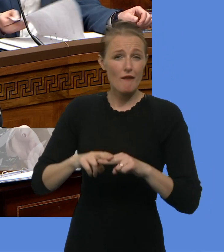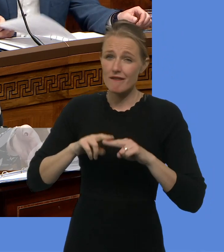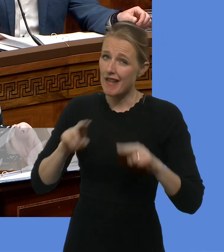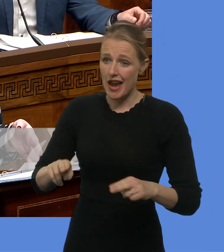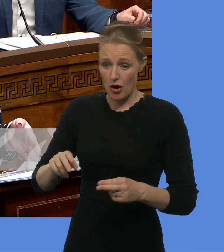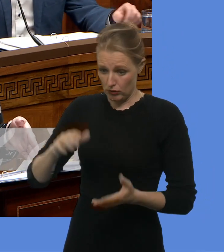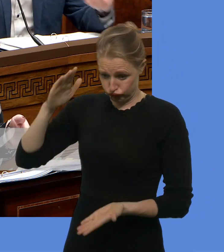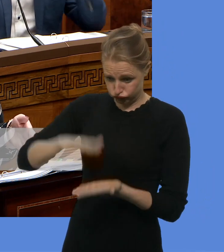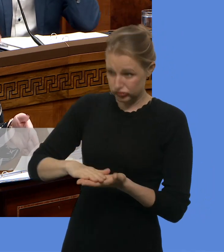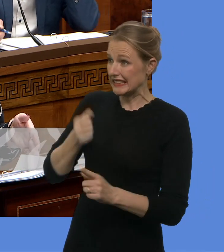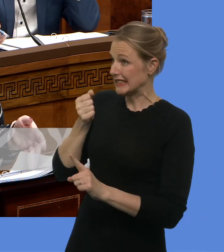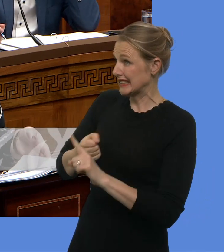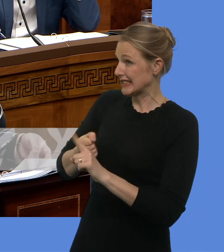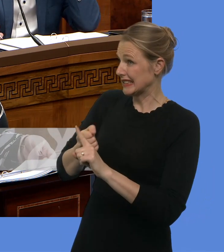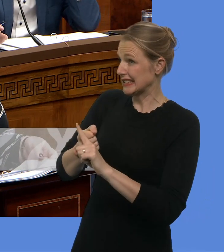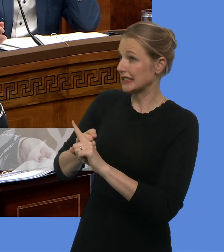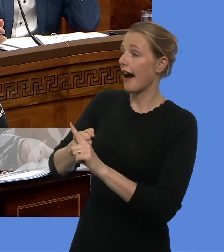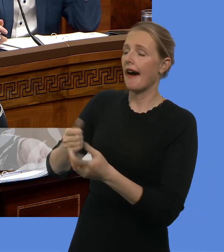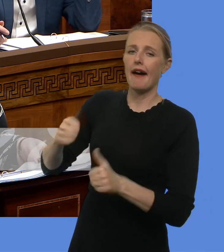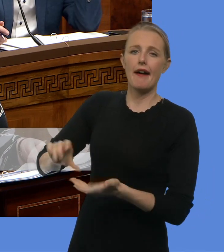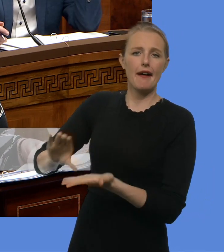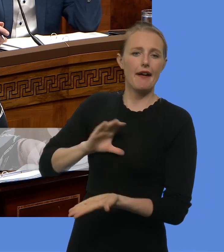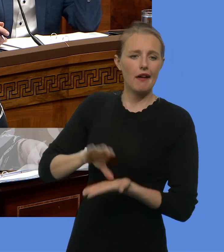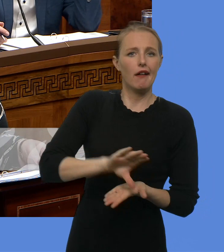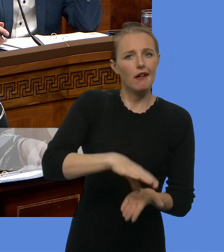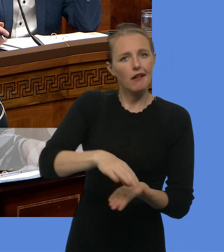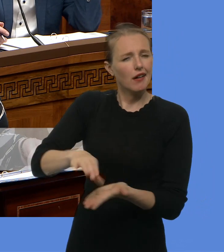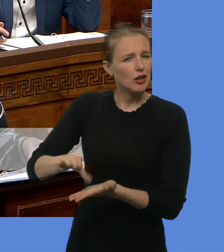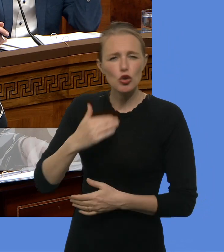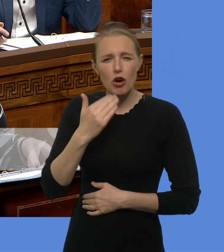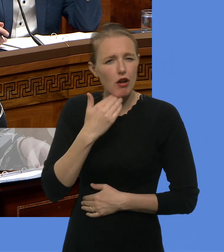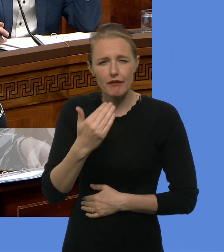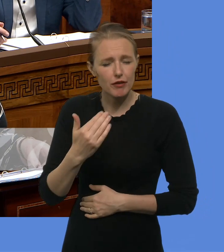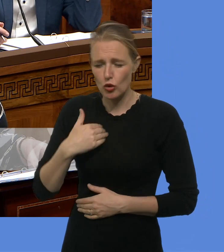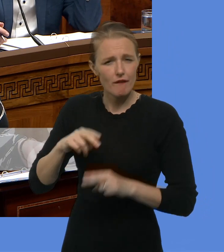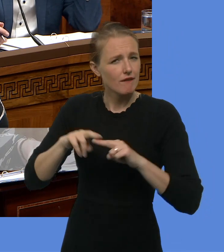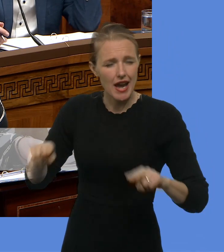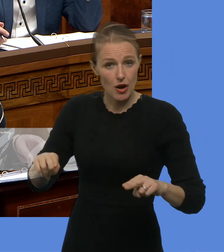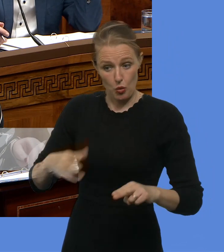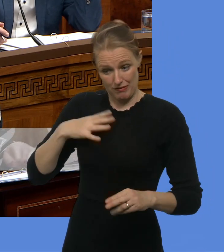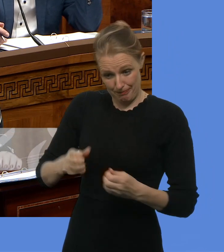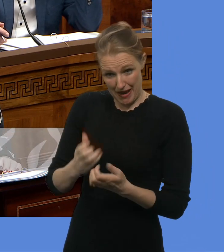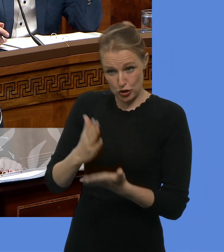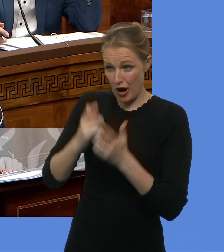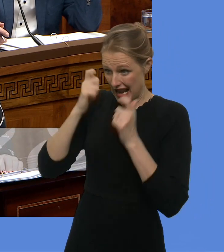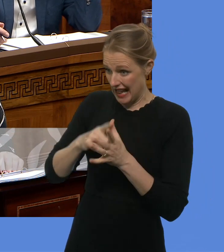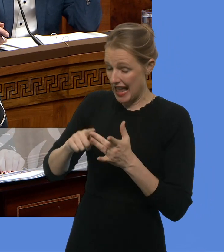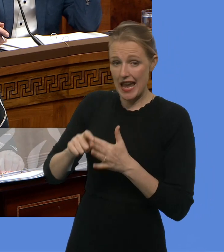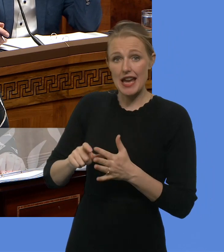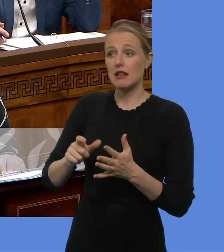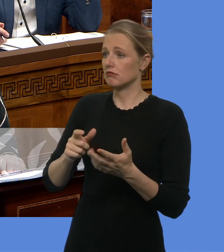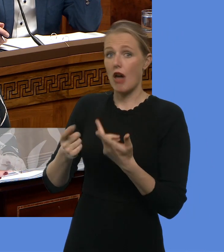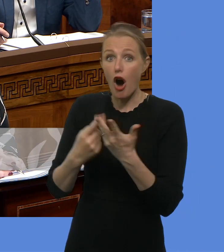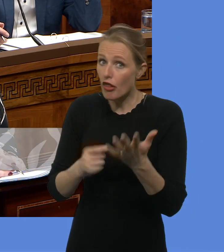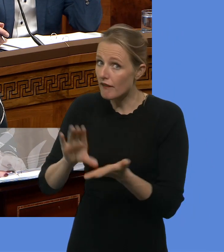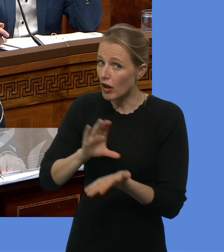remedied. That is dependent on Executive allocating an appropriate budget for the department, including legal aid, and I will continue to work with colleagues to seek to secure